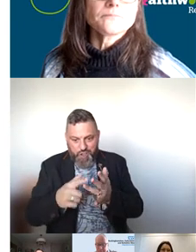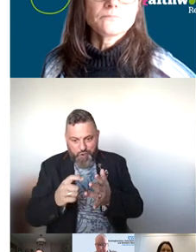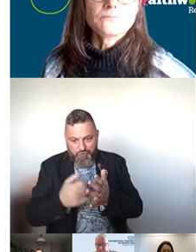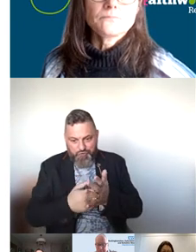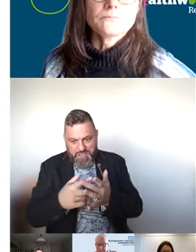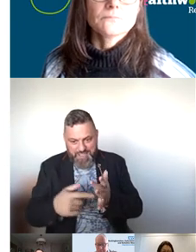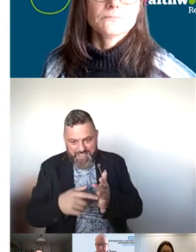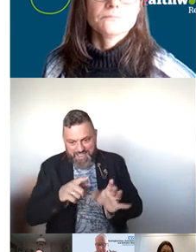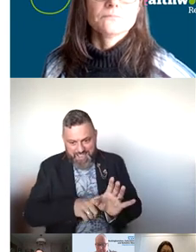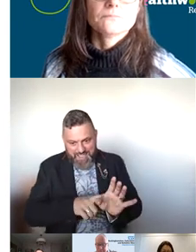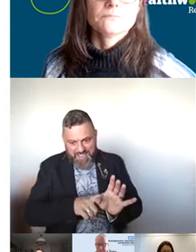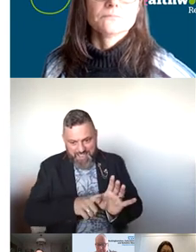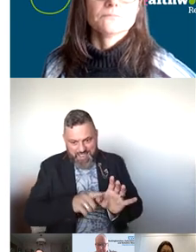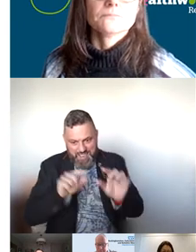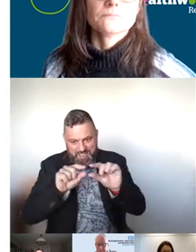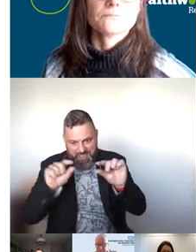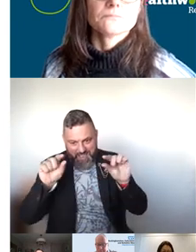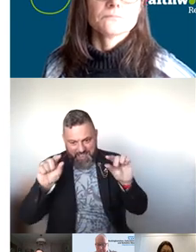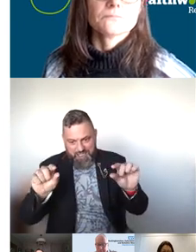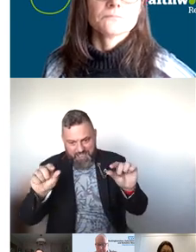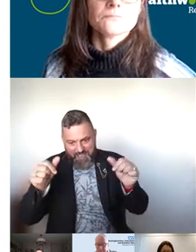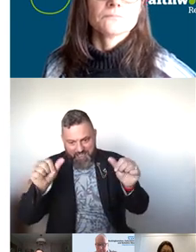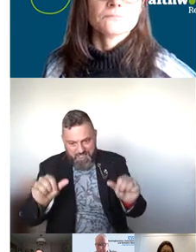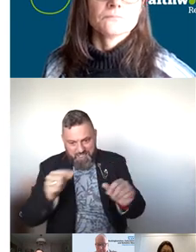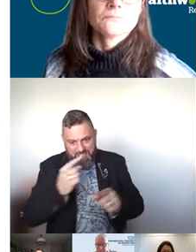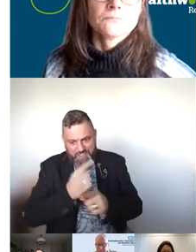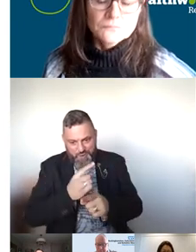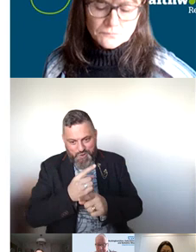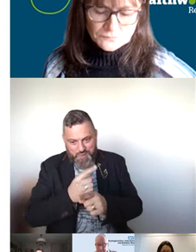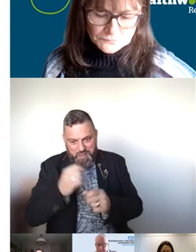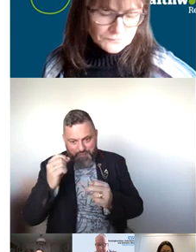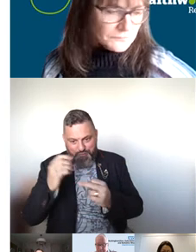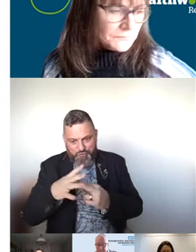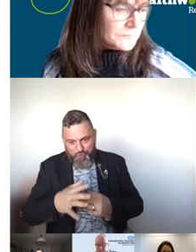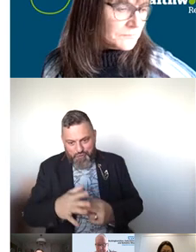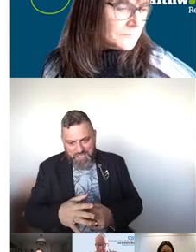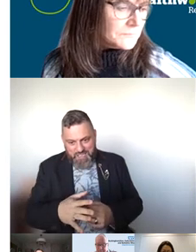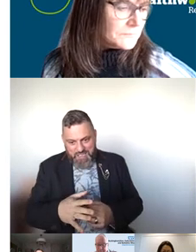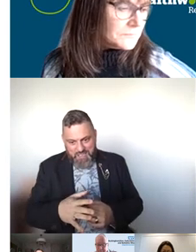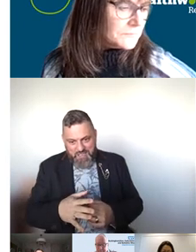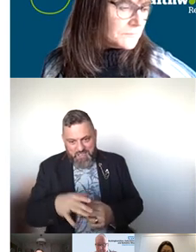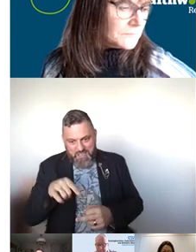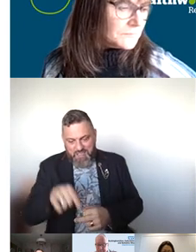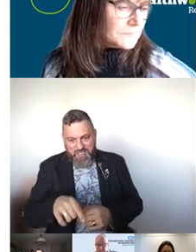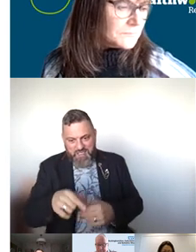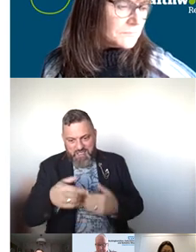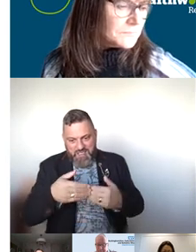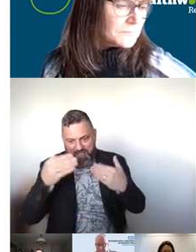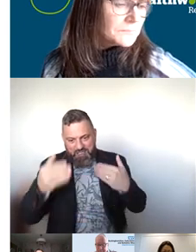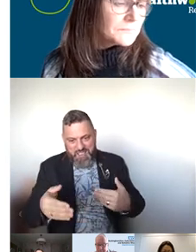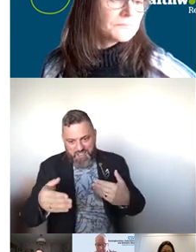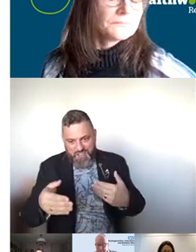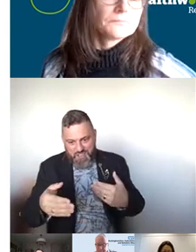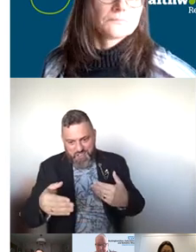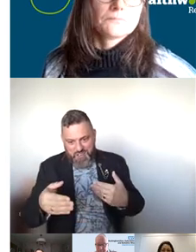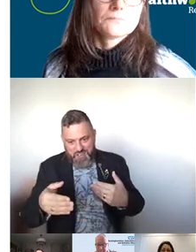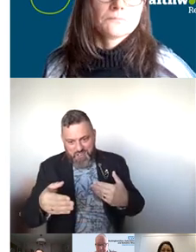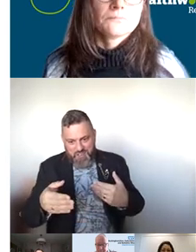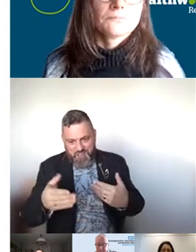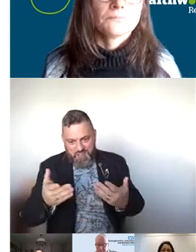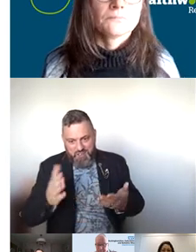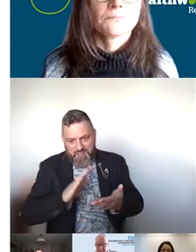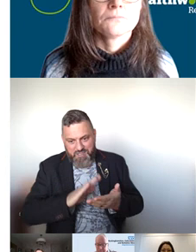title, and it promptly starts talking about priorities, which in this session have been helpfully defined